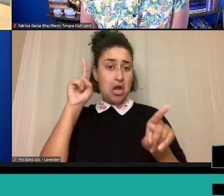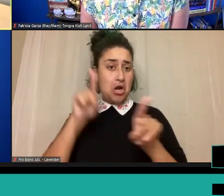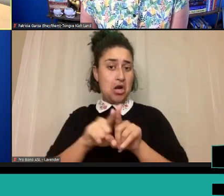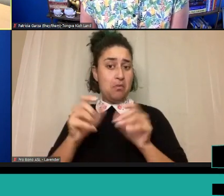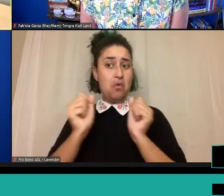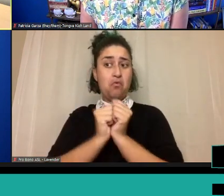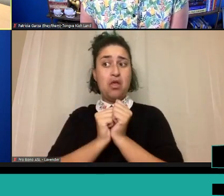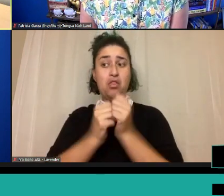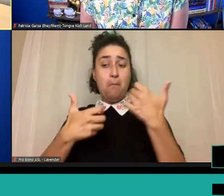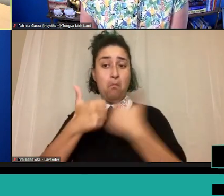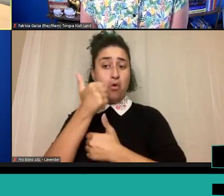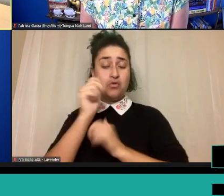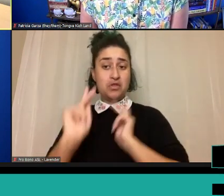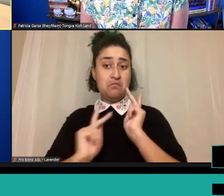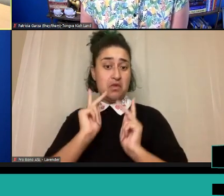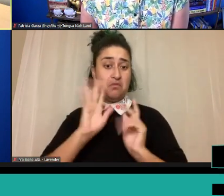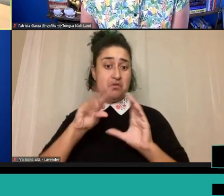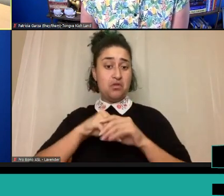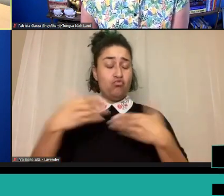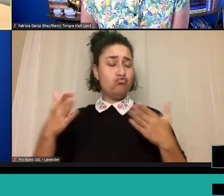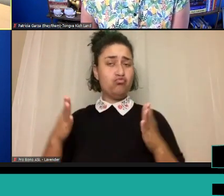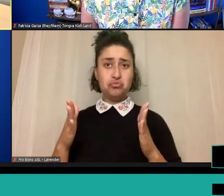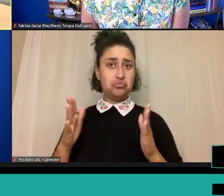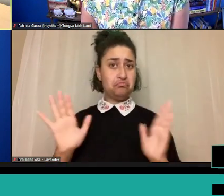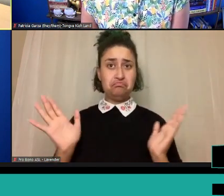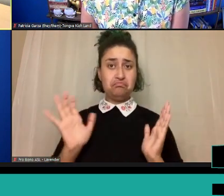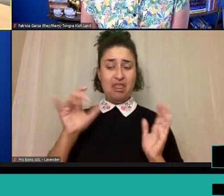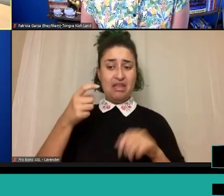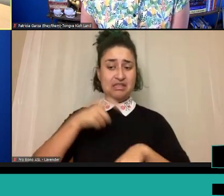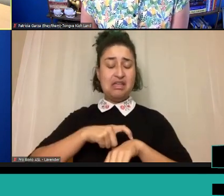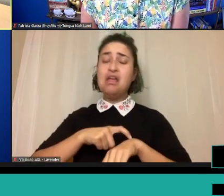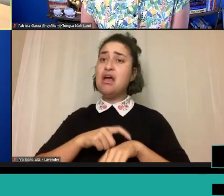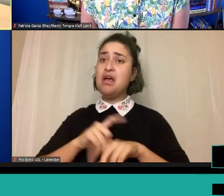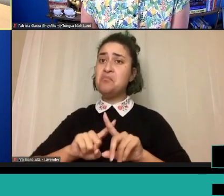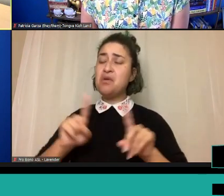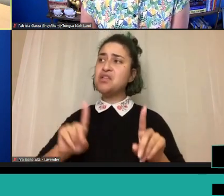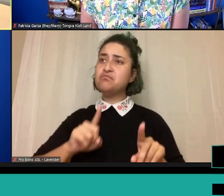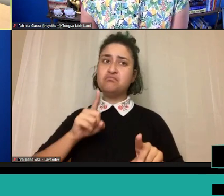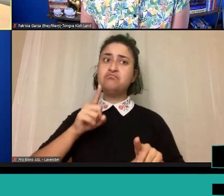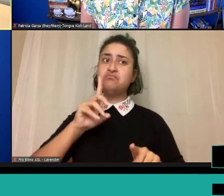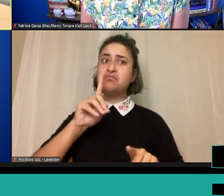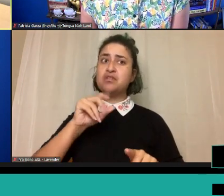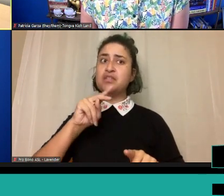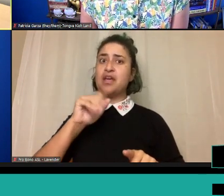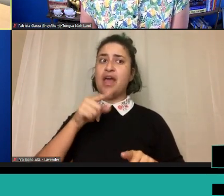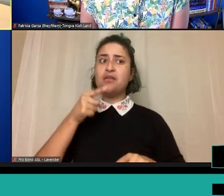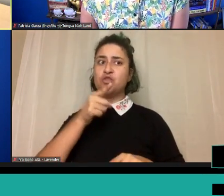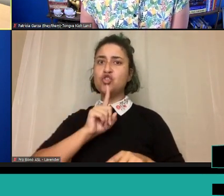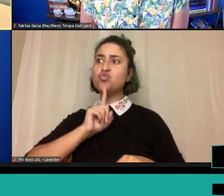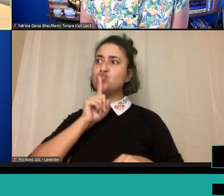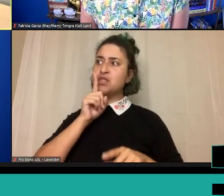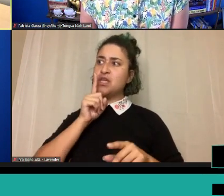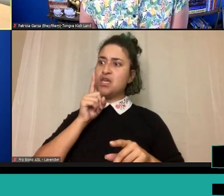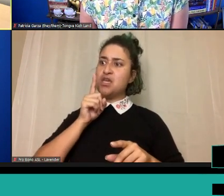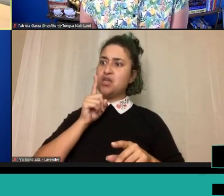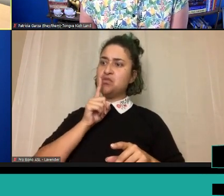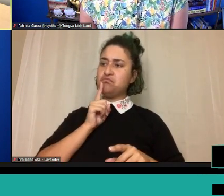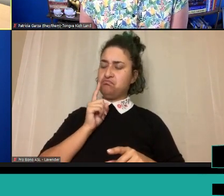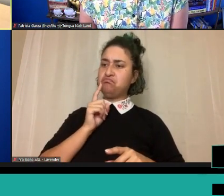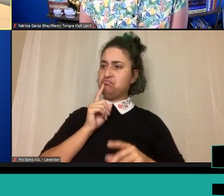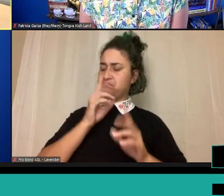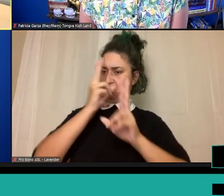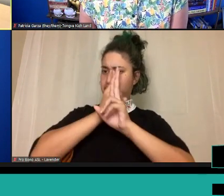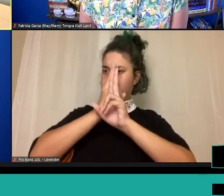majority of the group at the time, but she really owned her voice and used it,